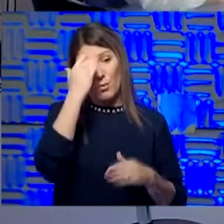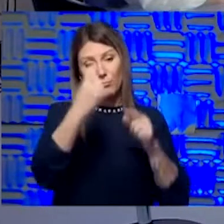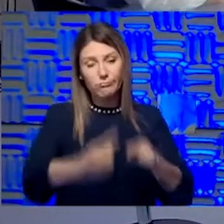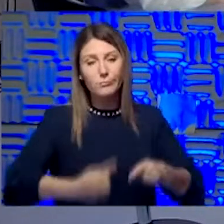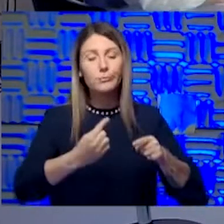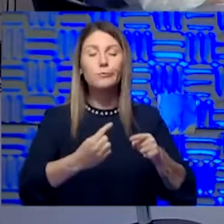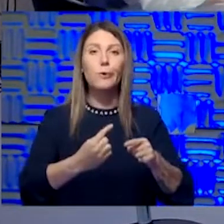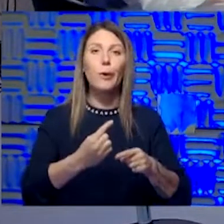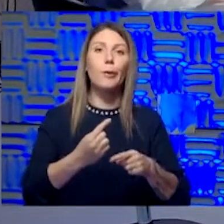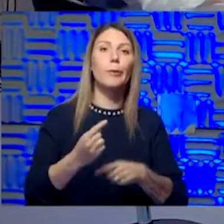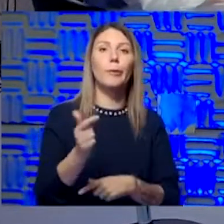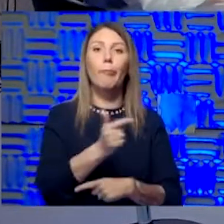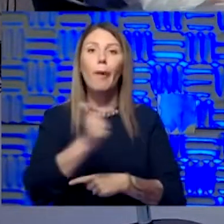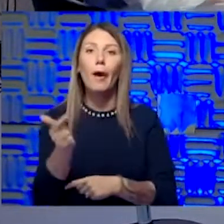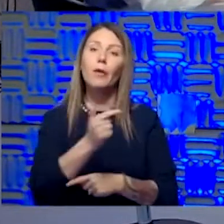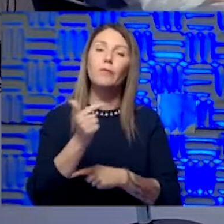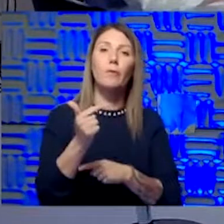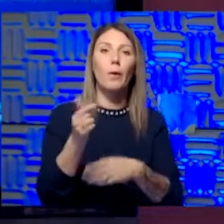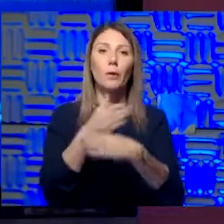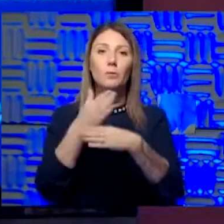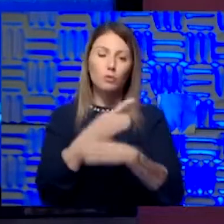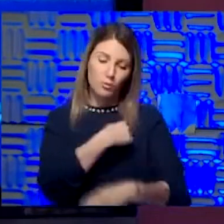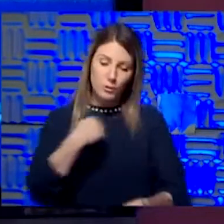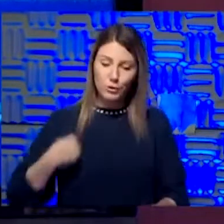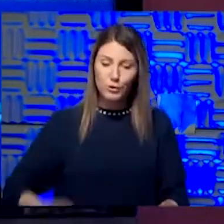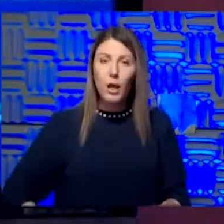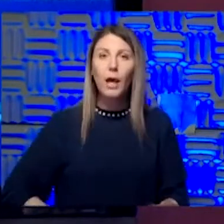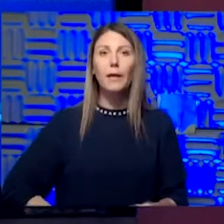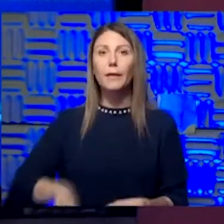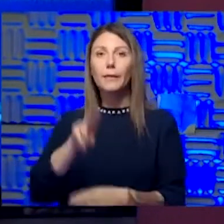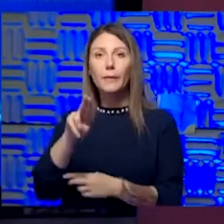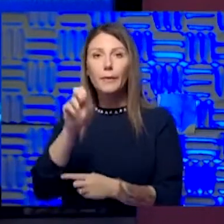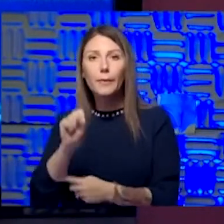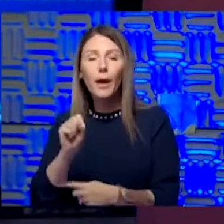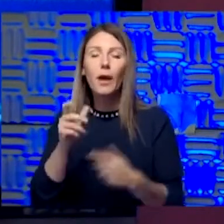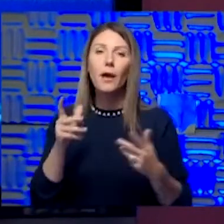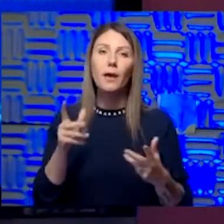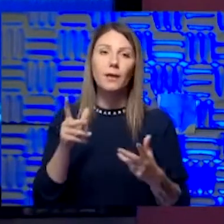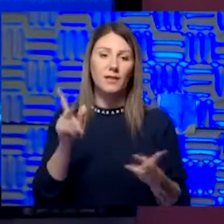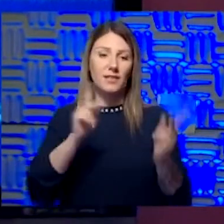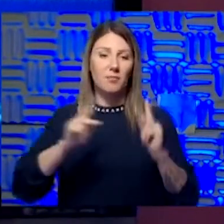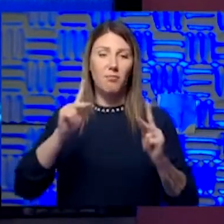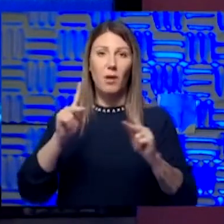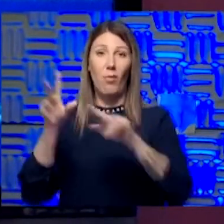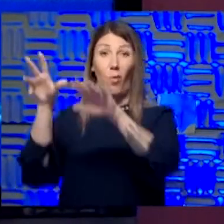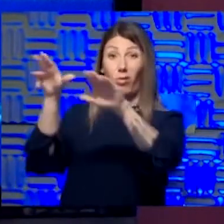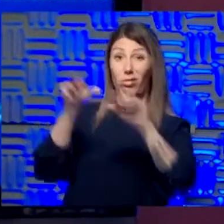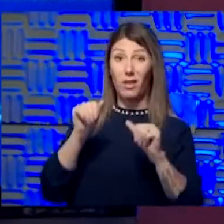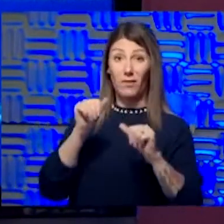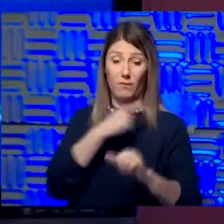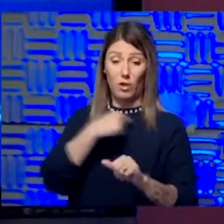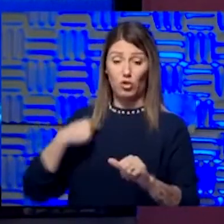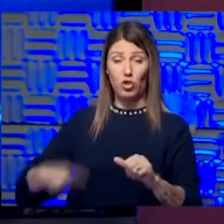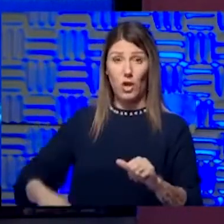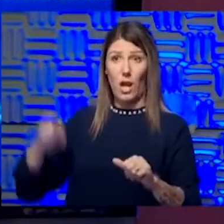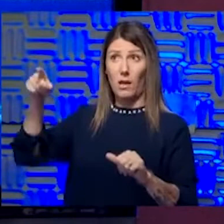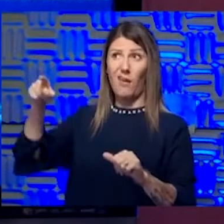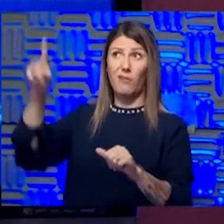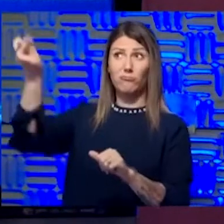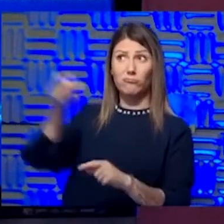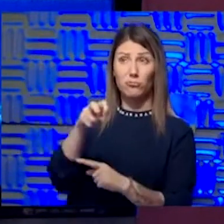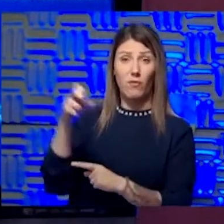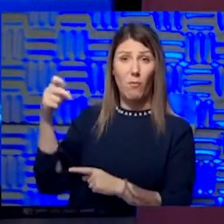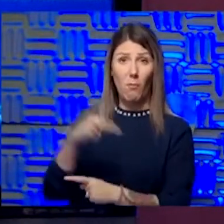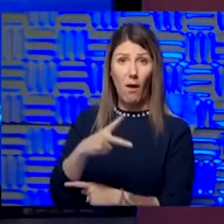China and the United States forever, and so when people were coming out of Wuhan in December who may have been in contact with the virus, they